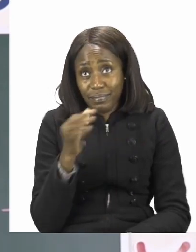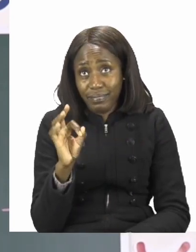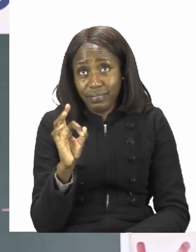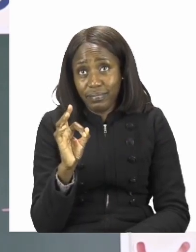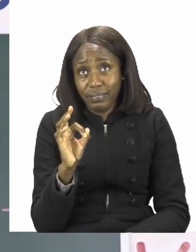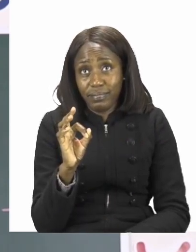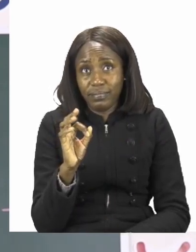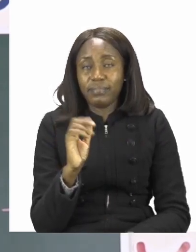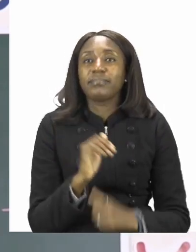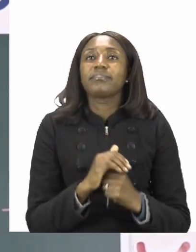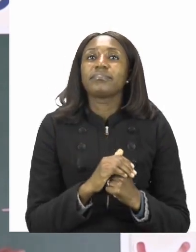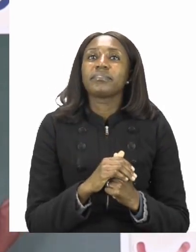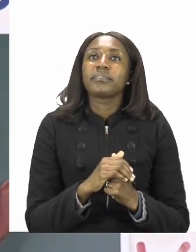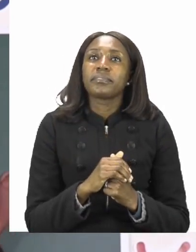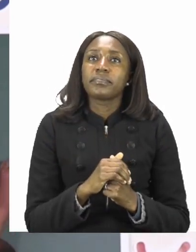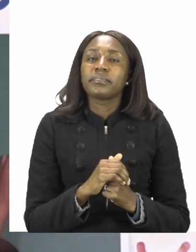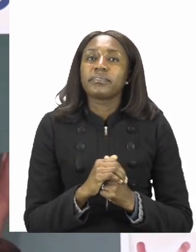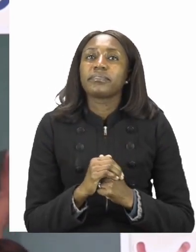19.